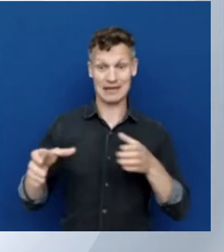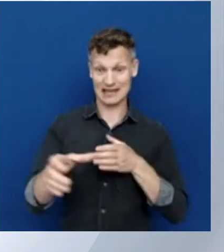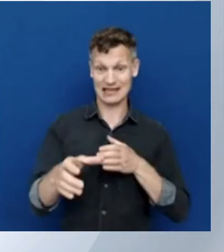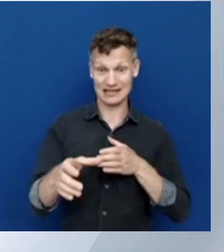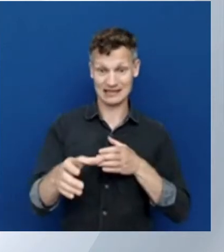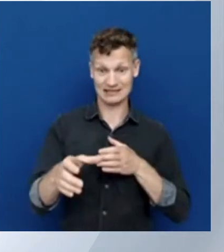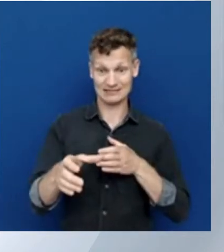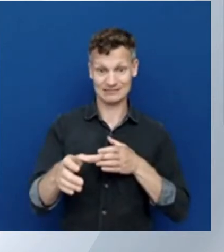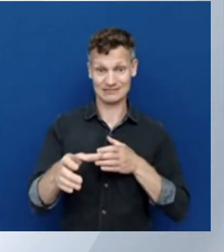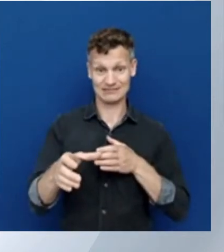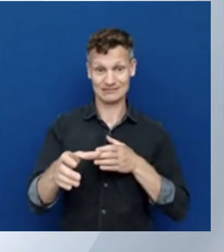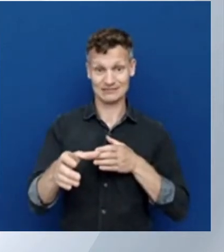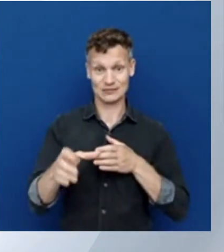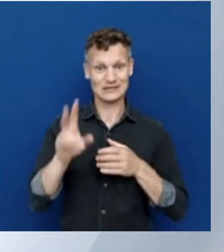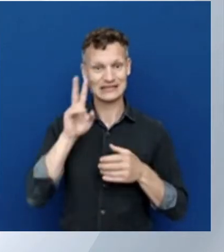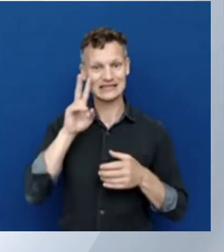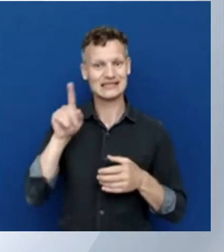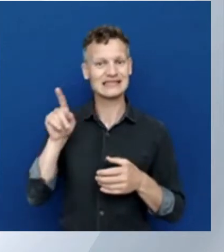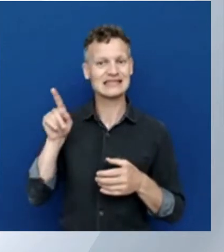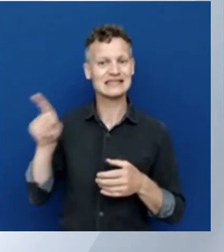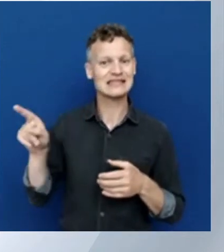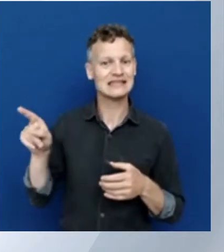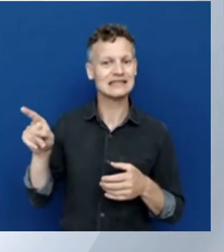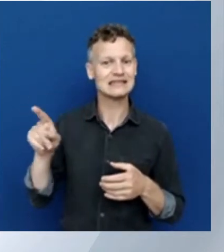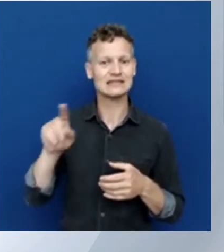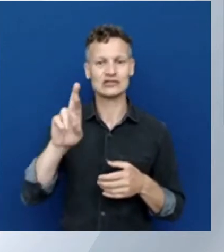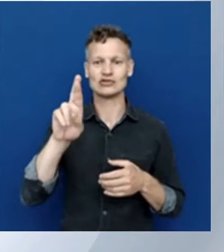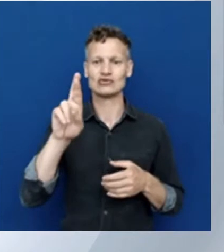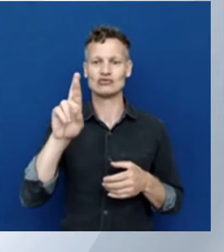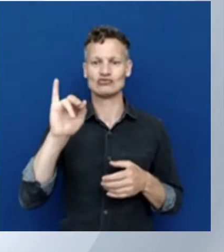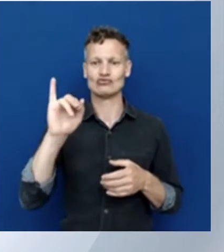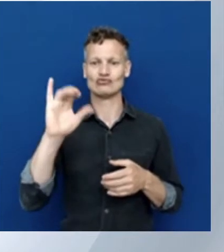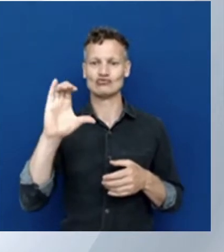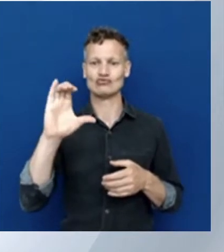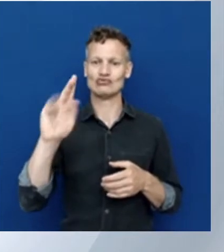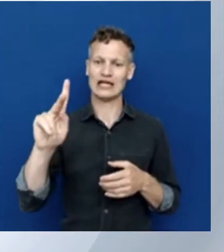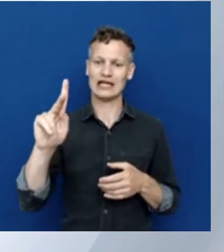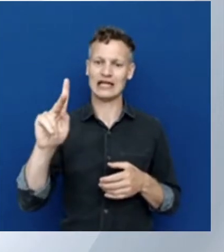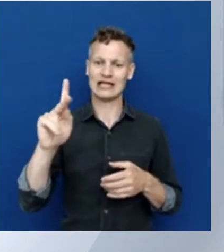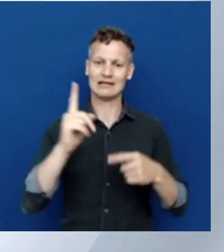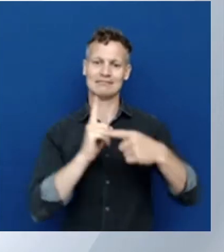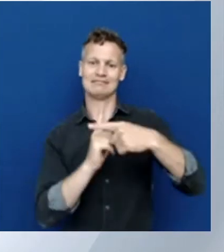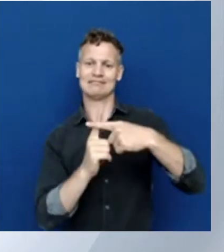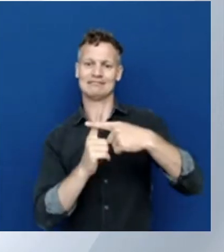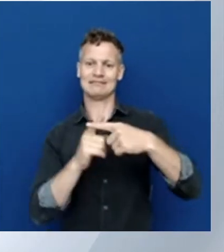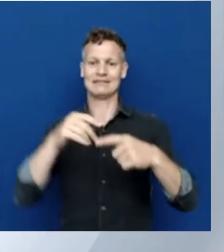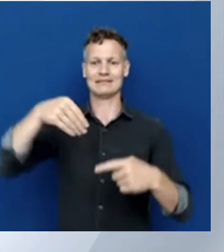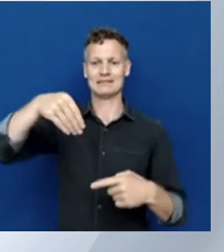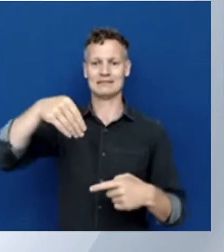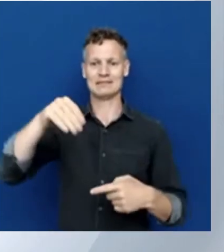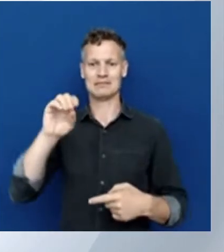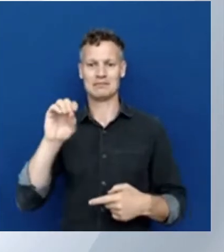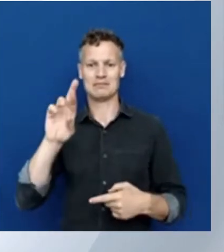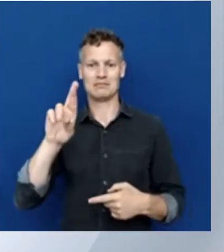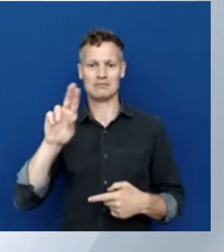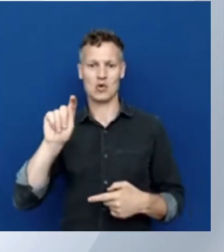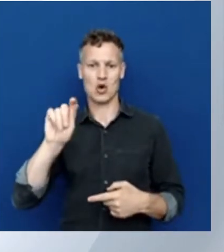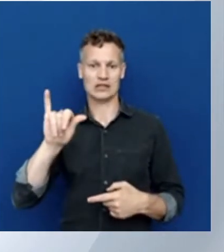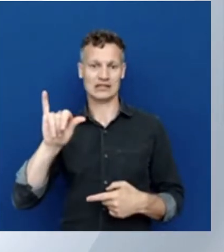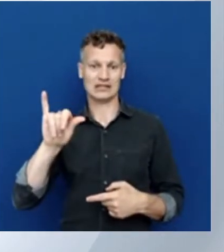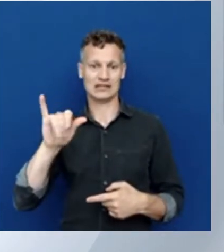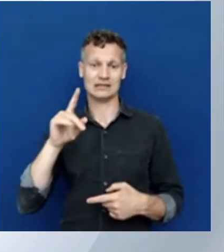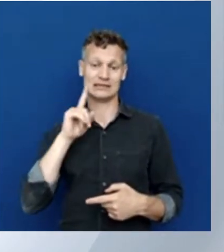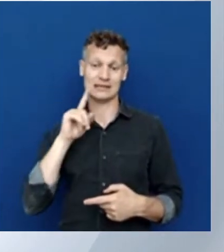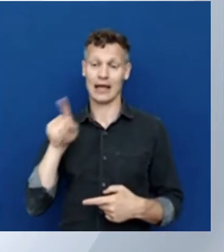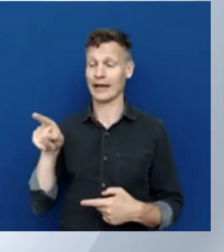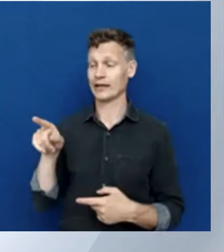and you can see there that Rick really isn't giving Morty, shame poor Morty, the empathy that he needs. And this is